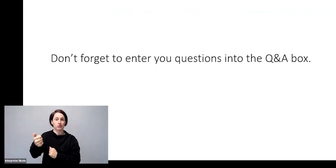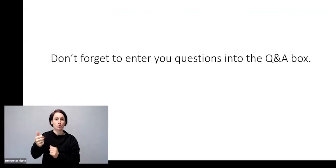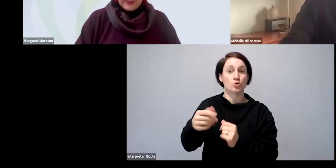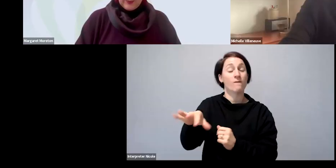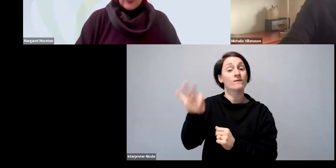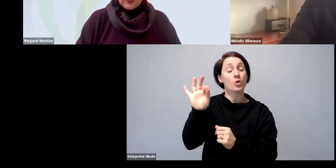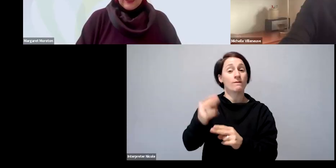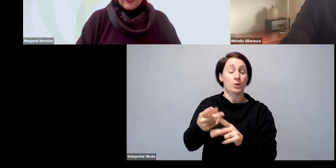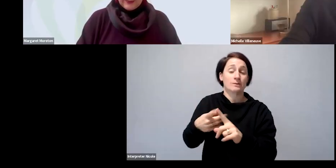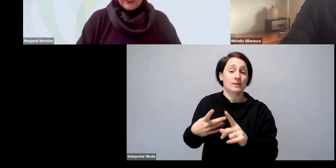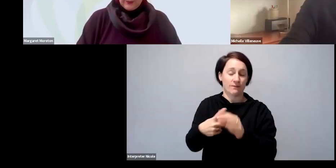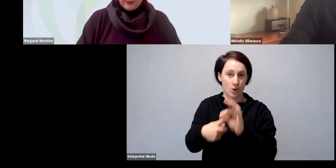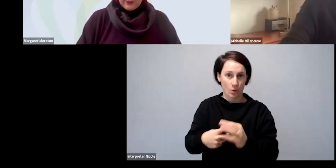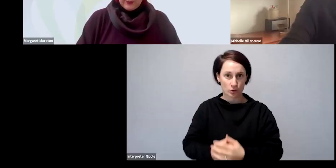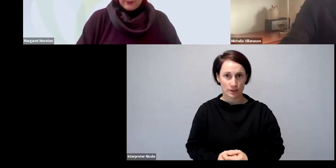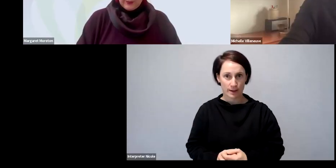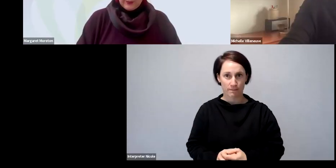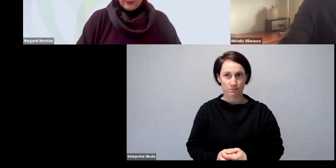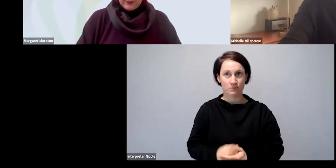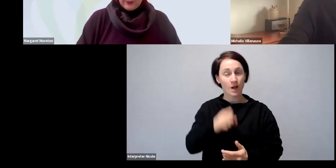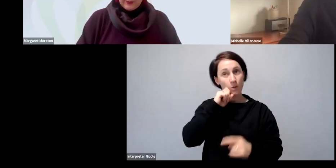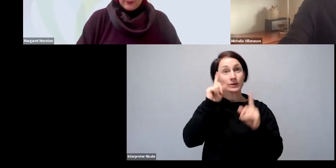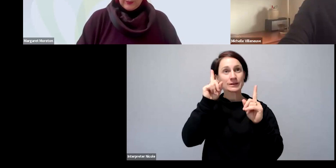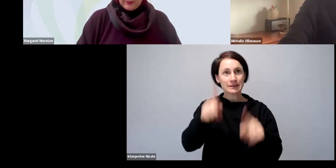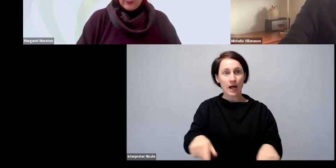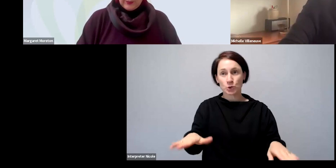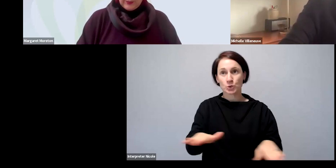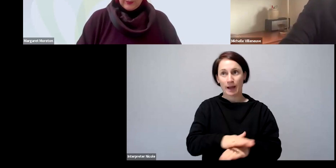going to start with a couple and see how